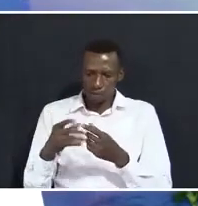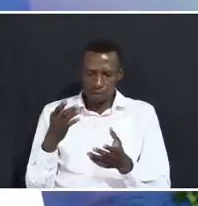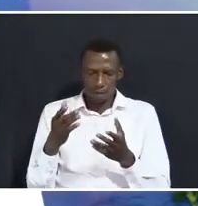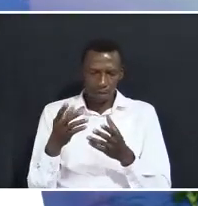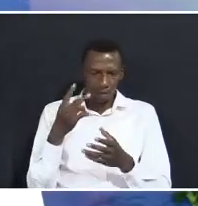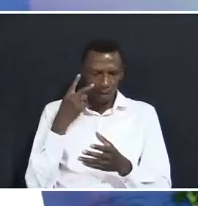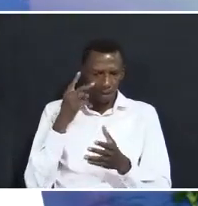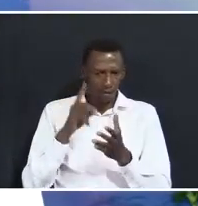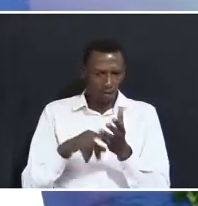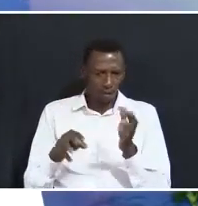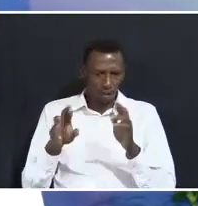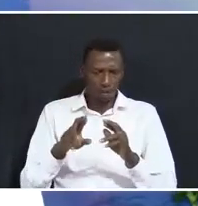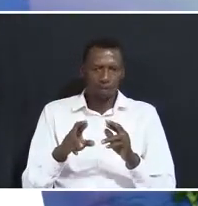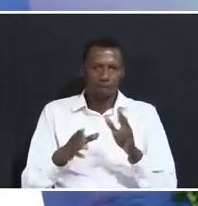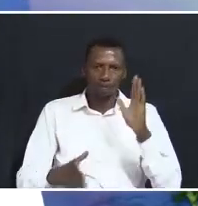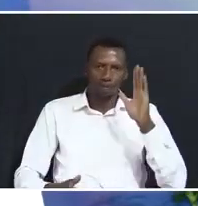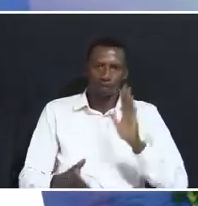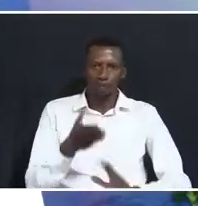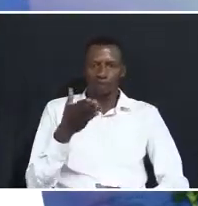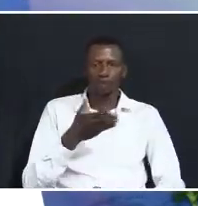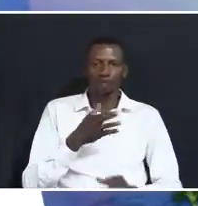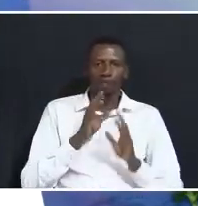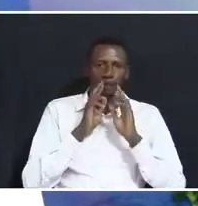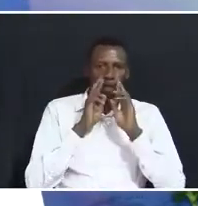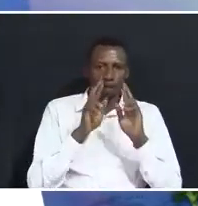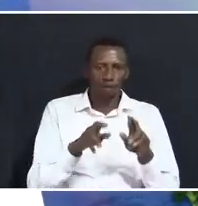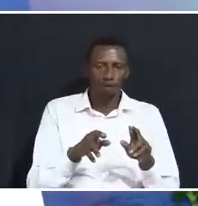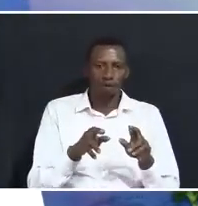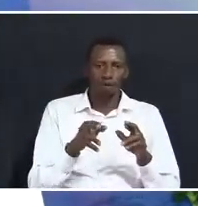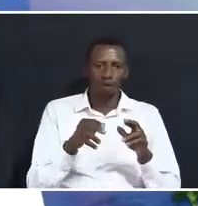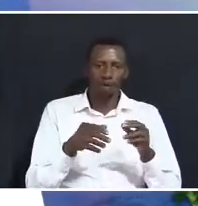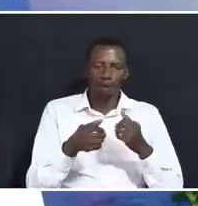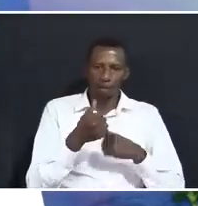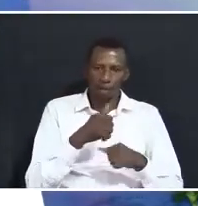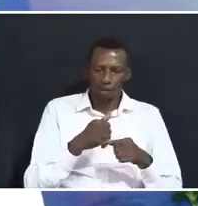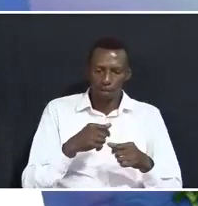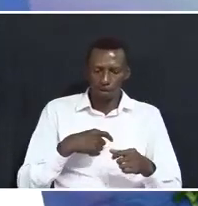they quickly respond to it, and they lay their clothes